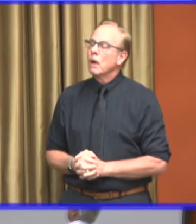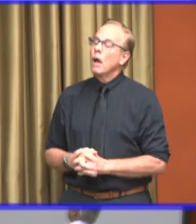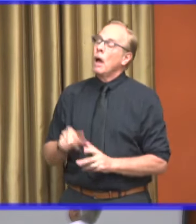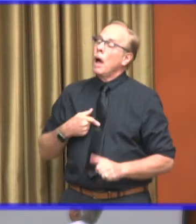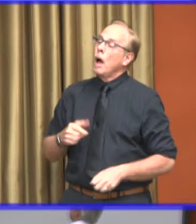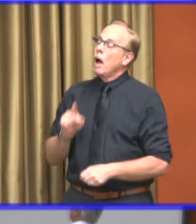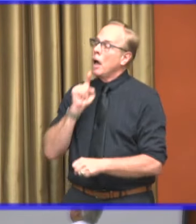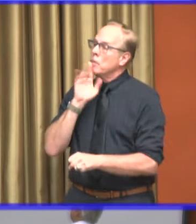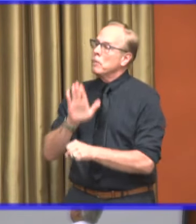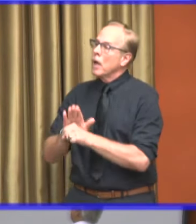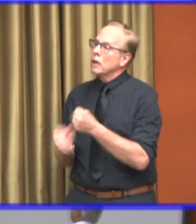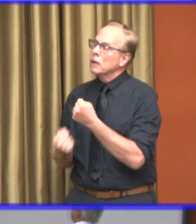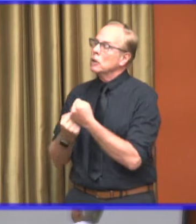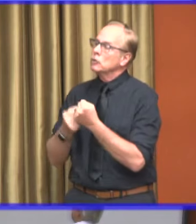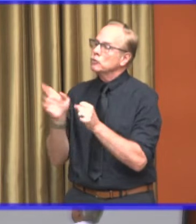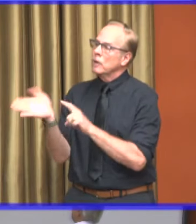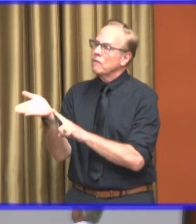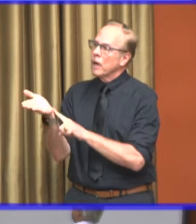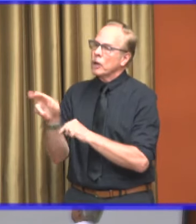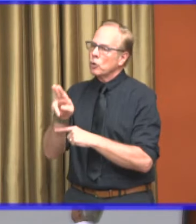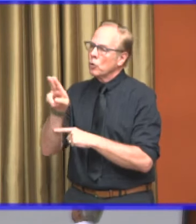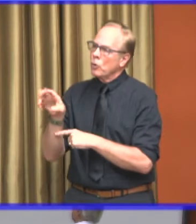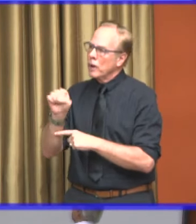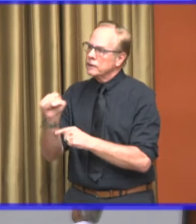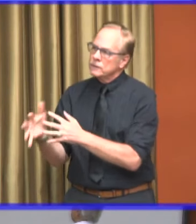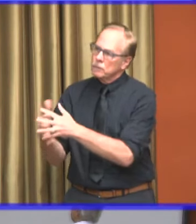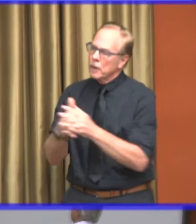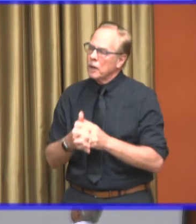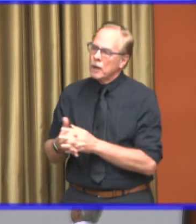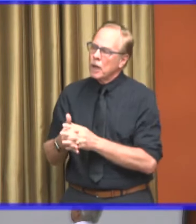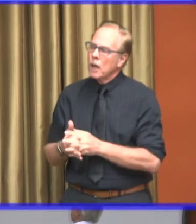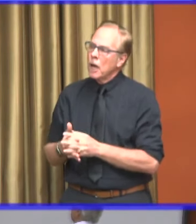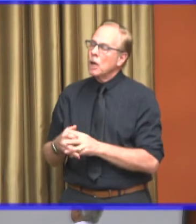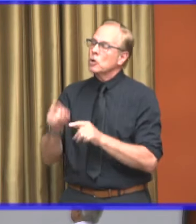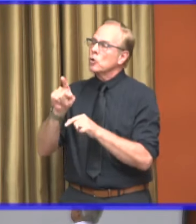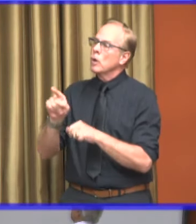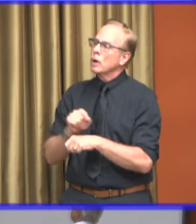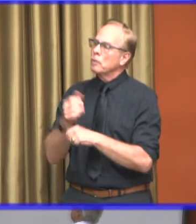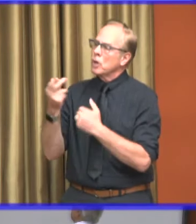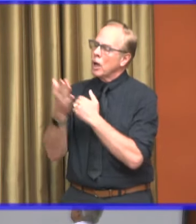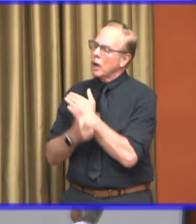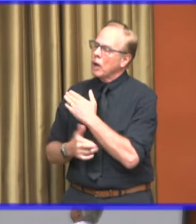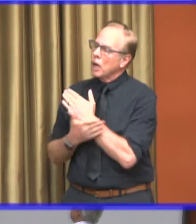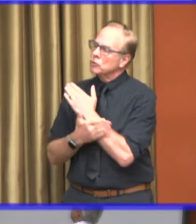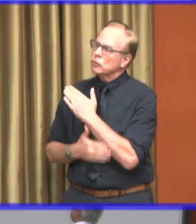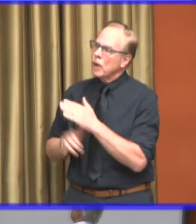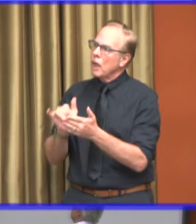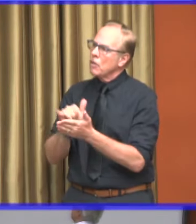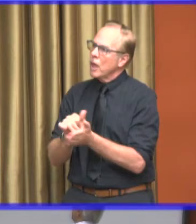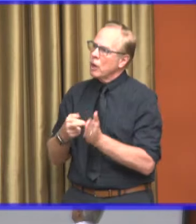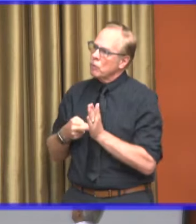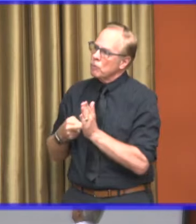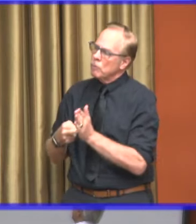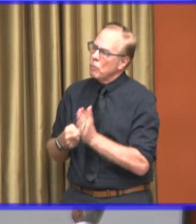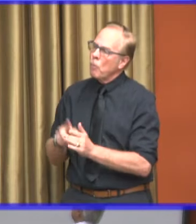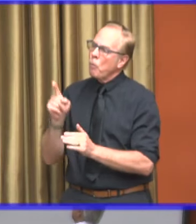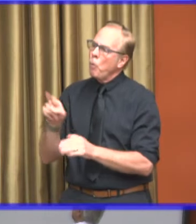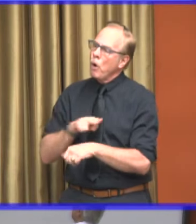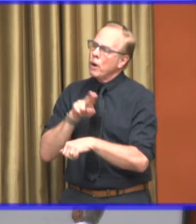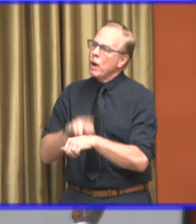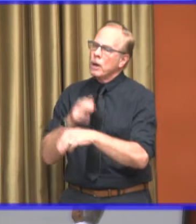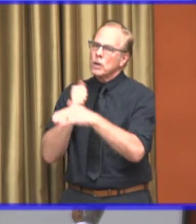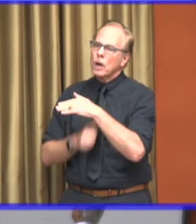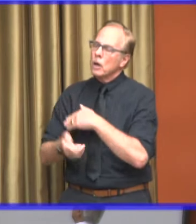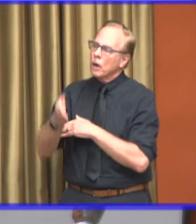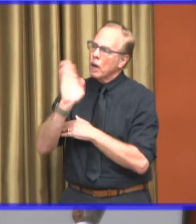Pledge allegiance to the flag of the United States of America and to the republic for which it stands, one nation